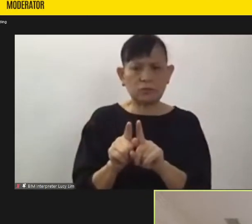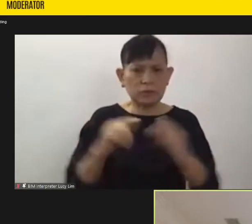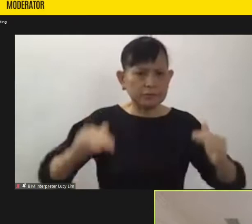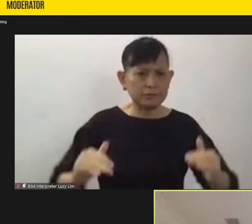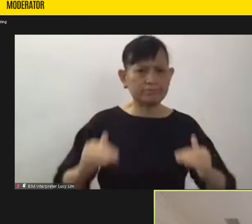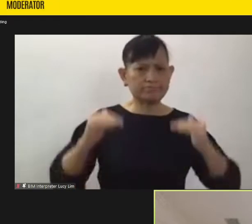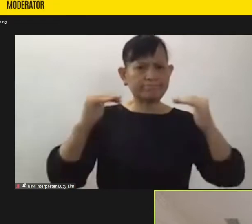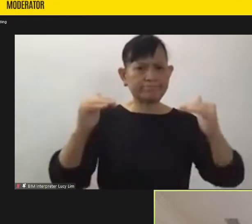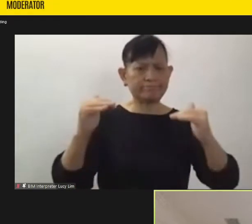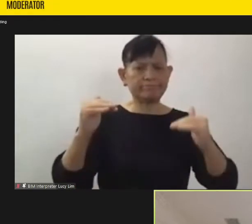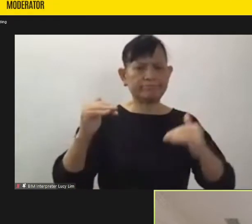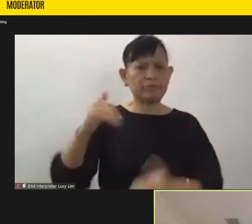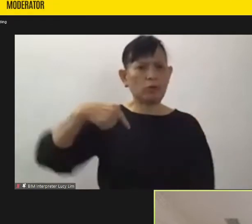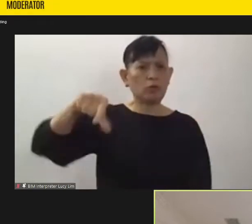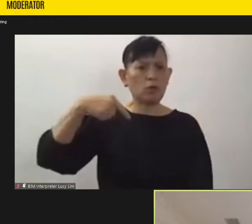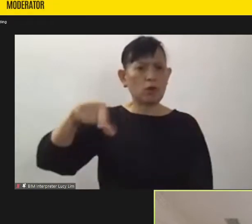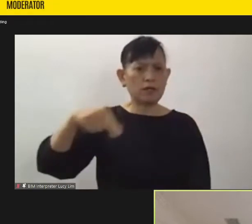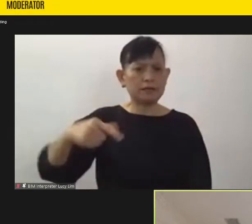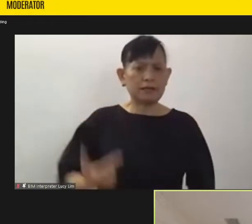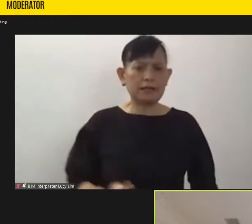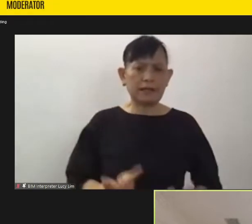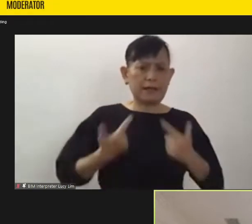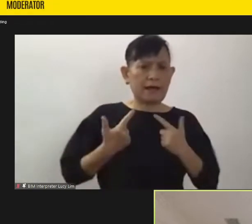with disabilities.